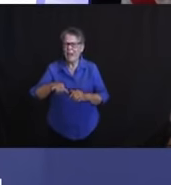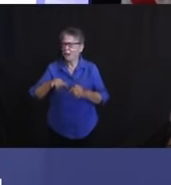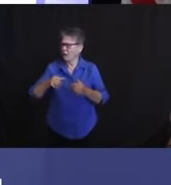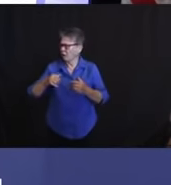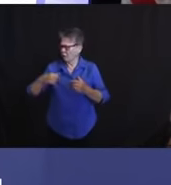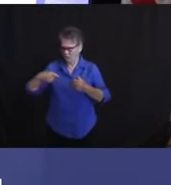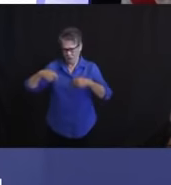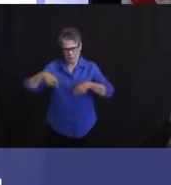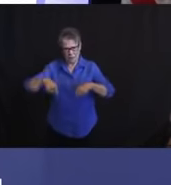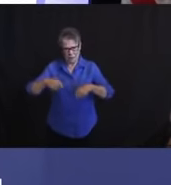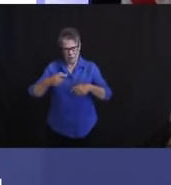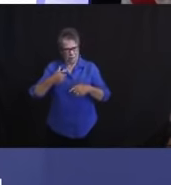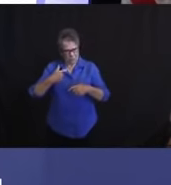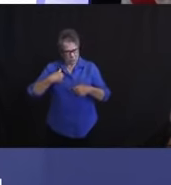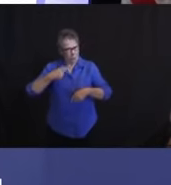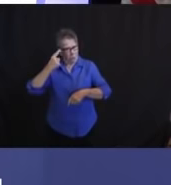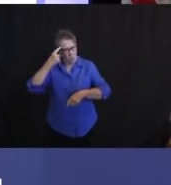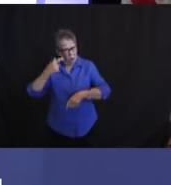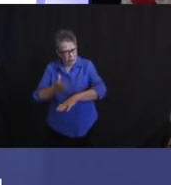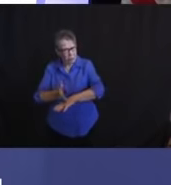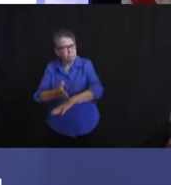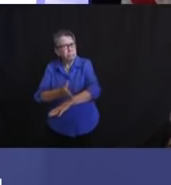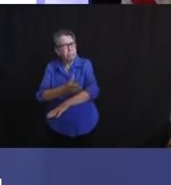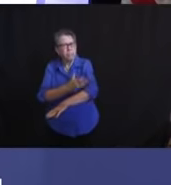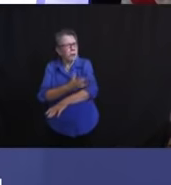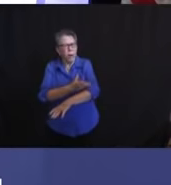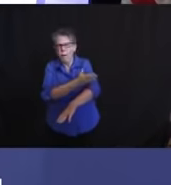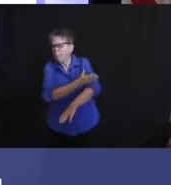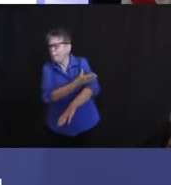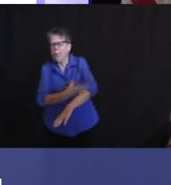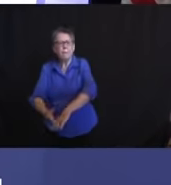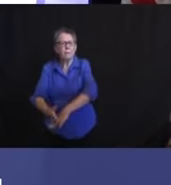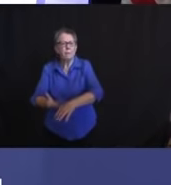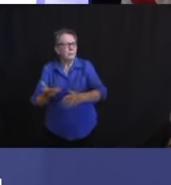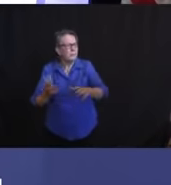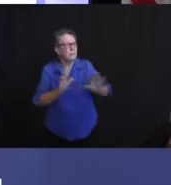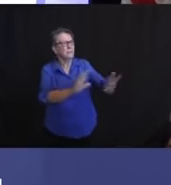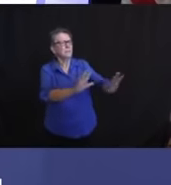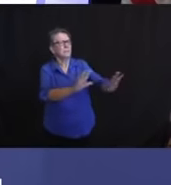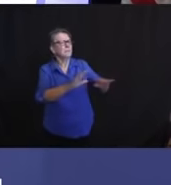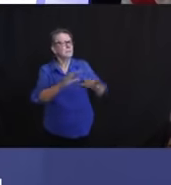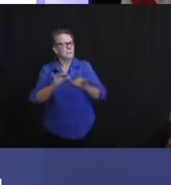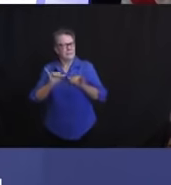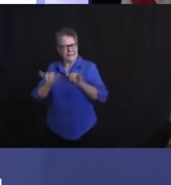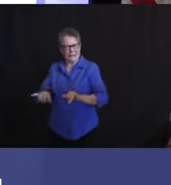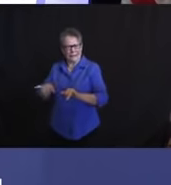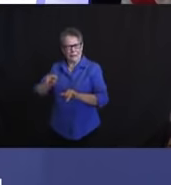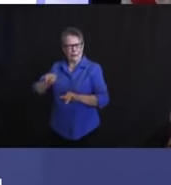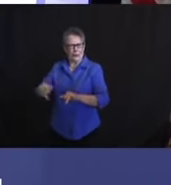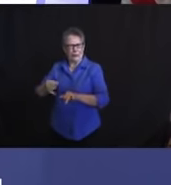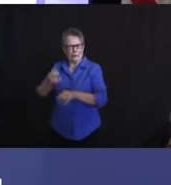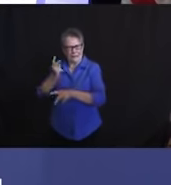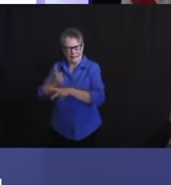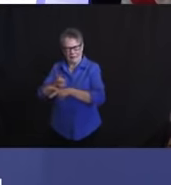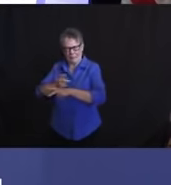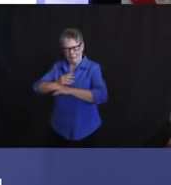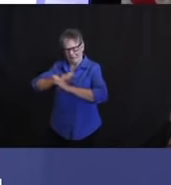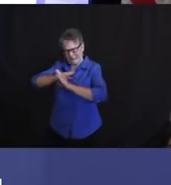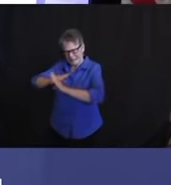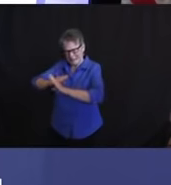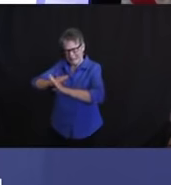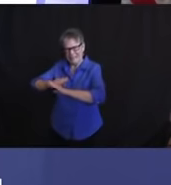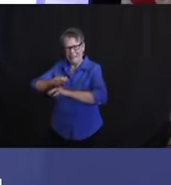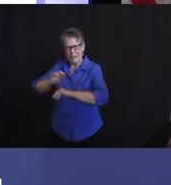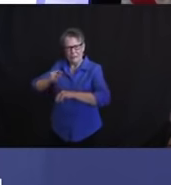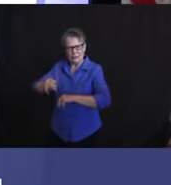strongly that it's better to be cautious now than sorry later. The rapidly increasing cases